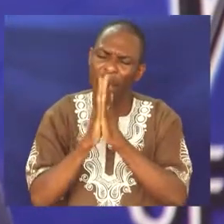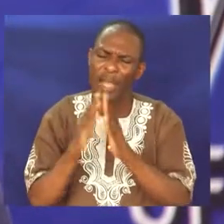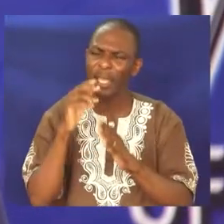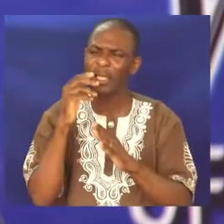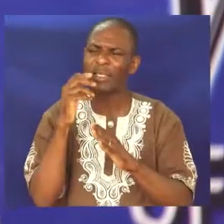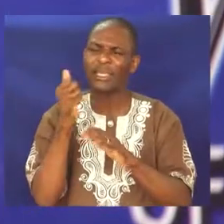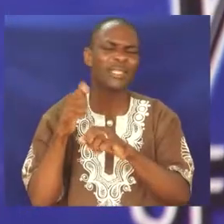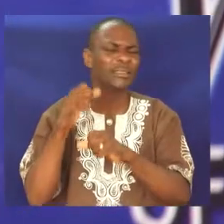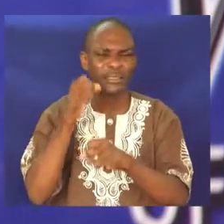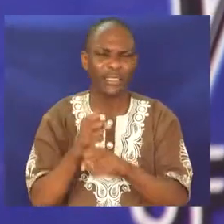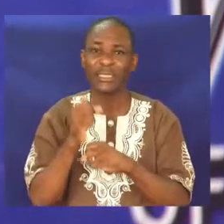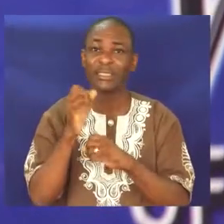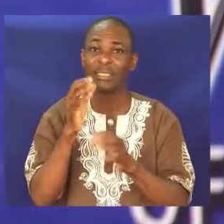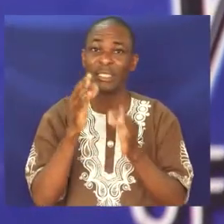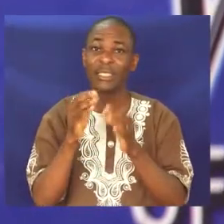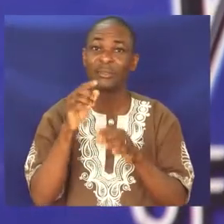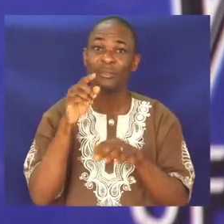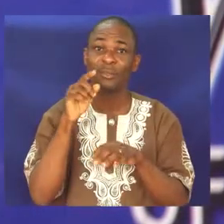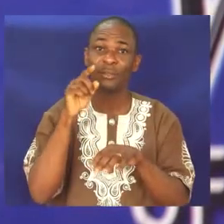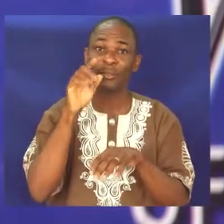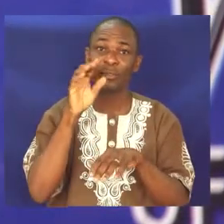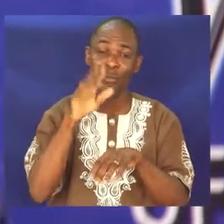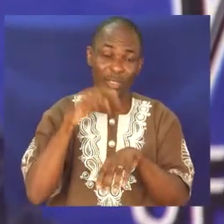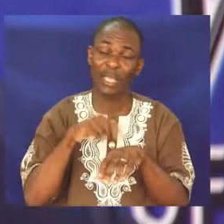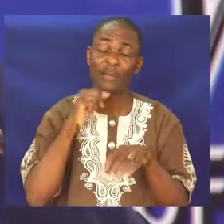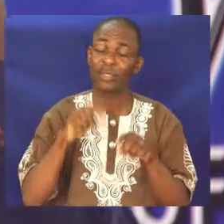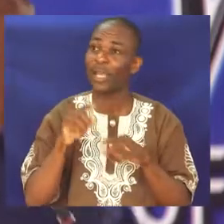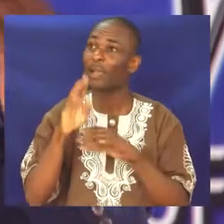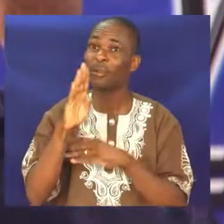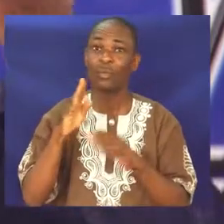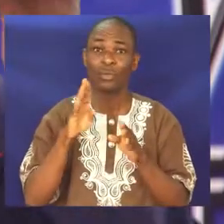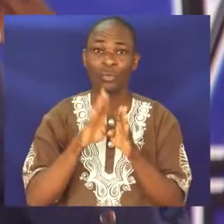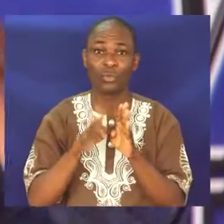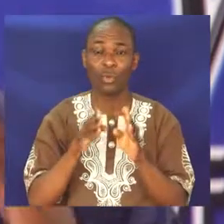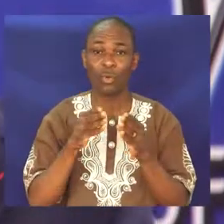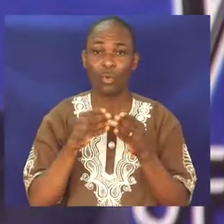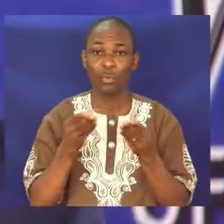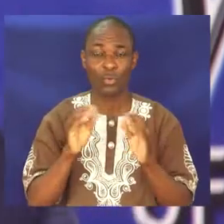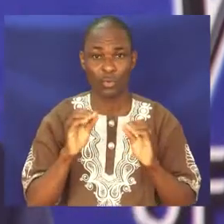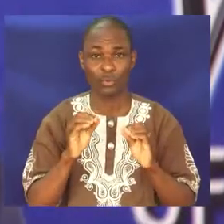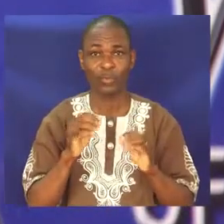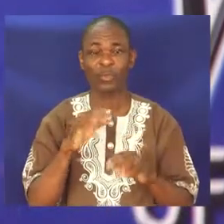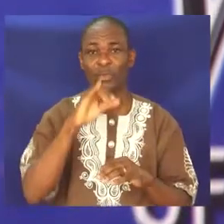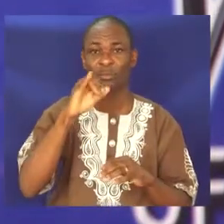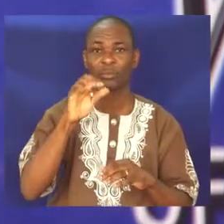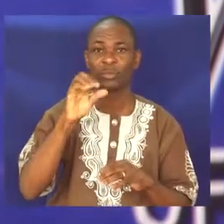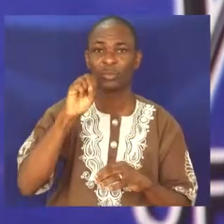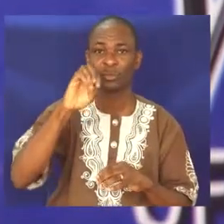nso ye a o mie sa apro no emfa ma wo me do fopa wuti me Joseph e wo apam dada